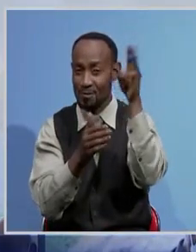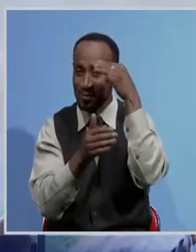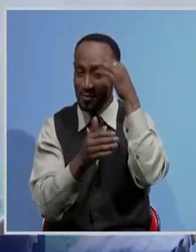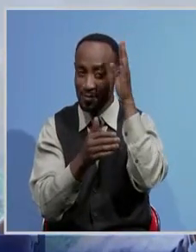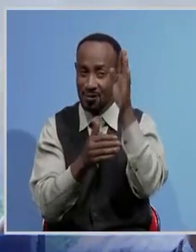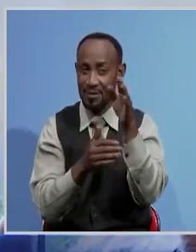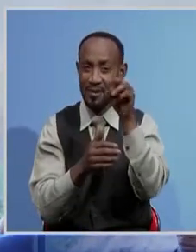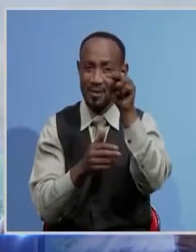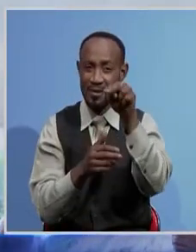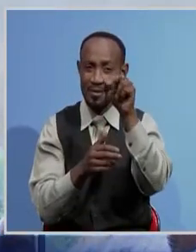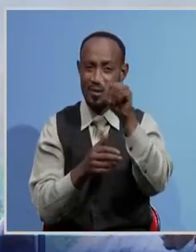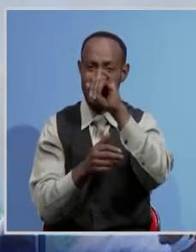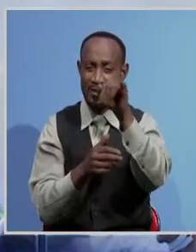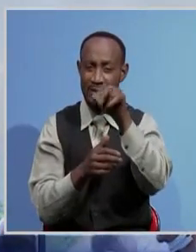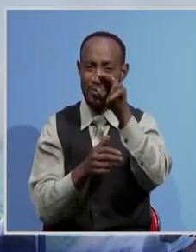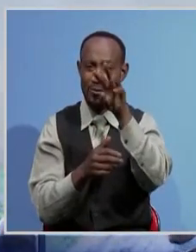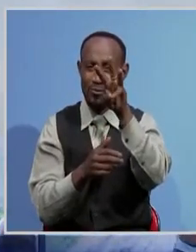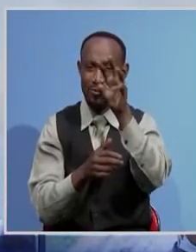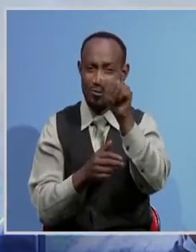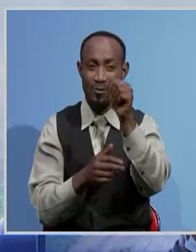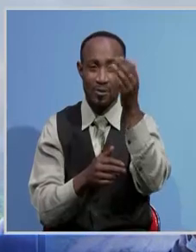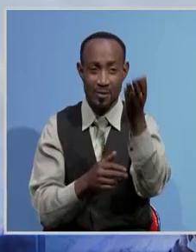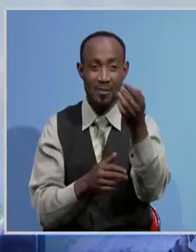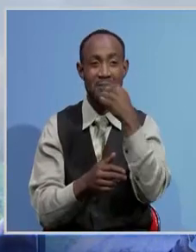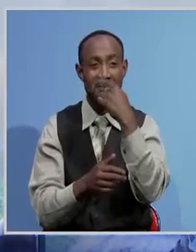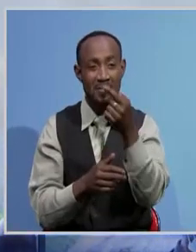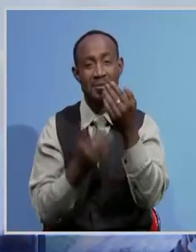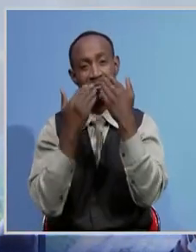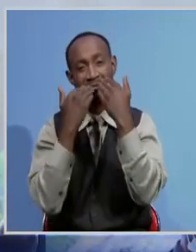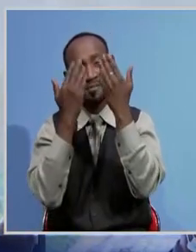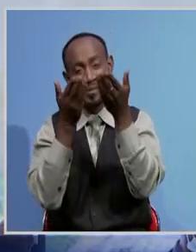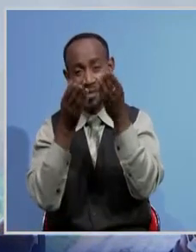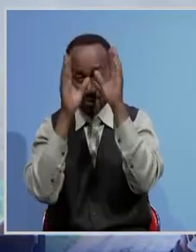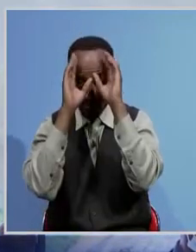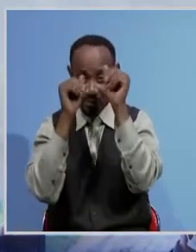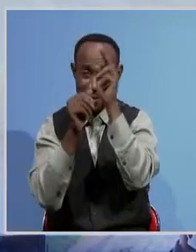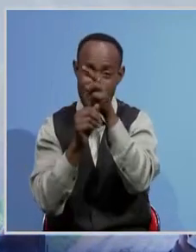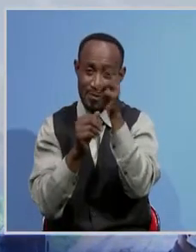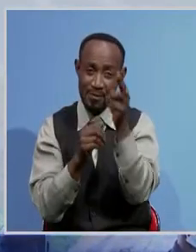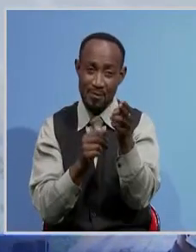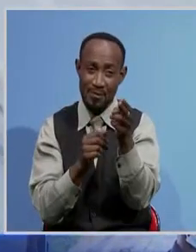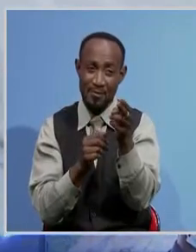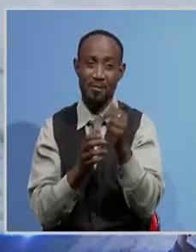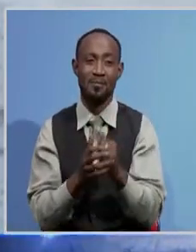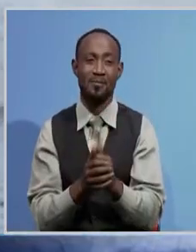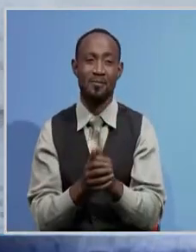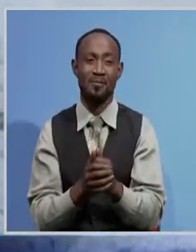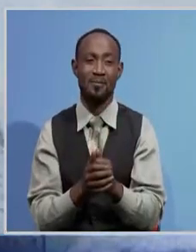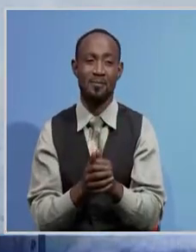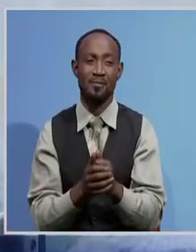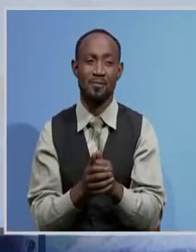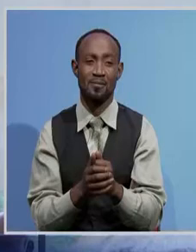to congratulate and thank His Excellency the President of the Republic of Zambia, Mr. Hakainde Hichilema,